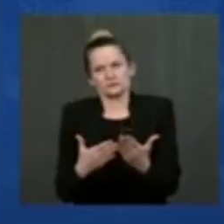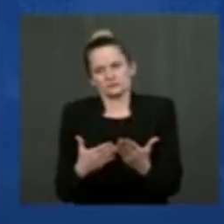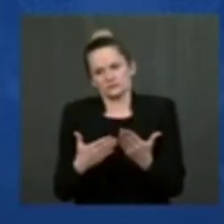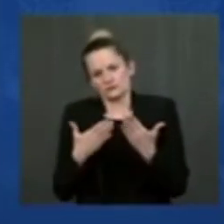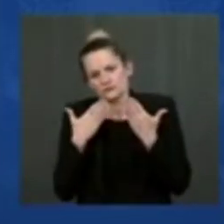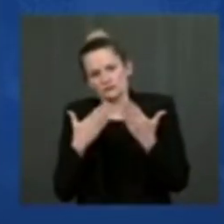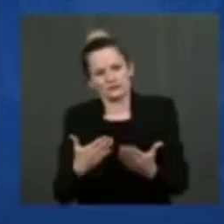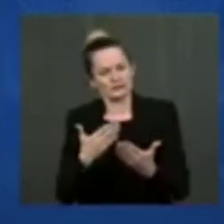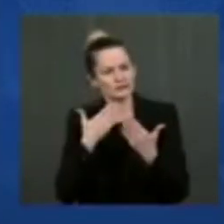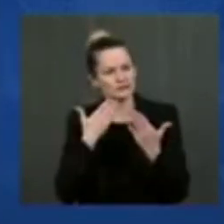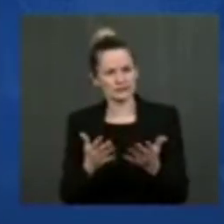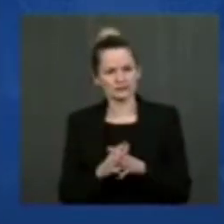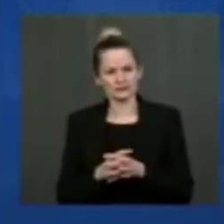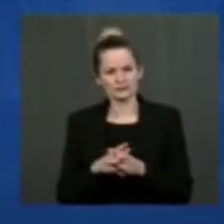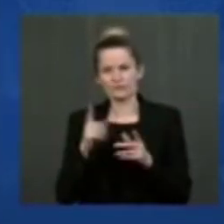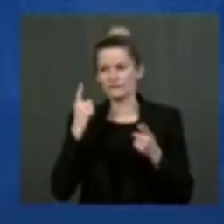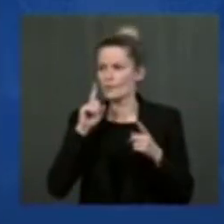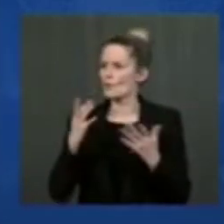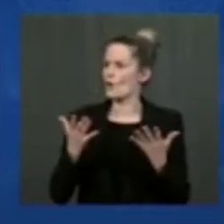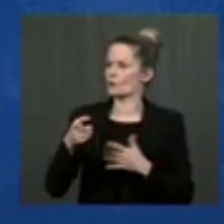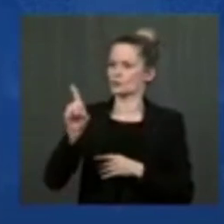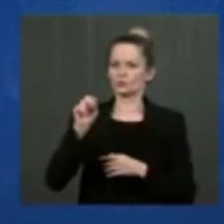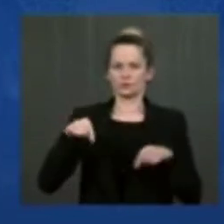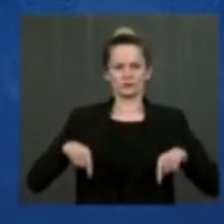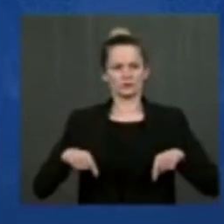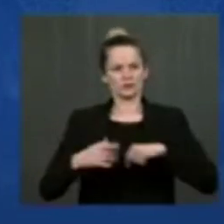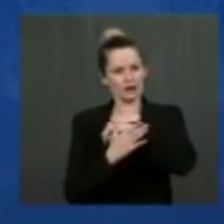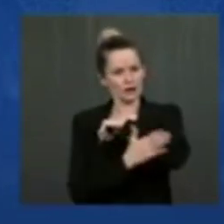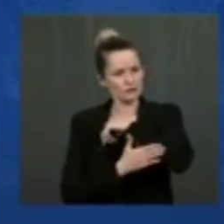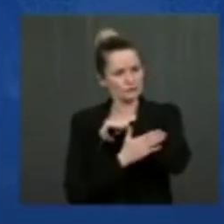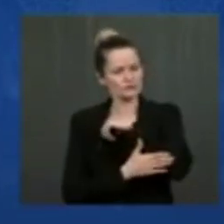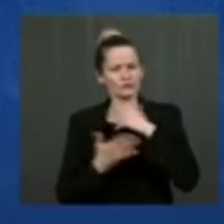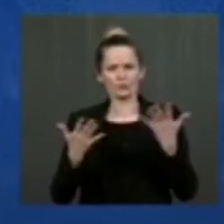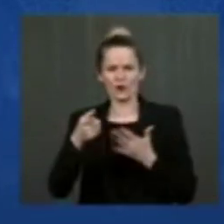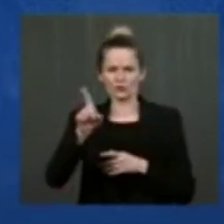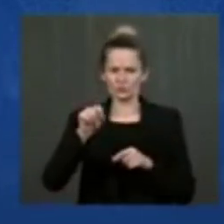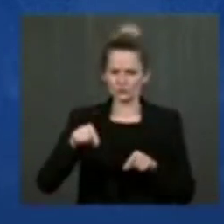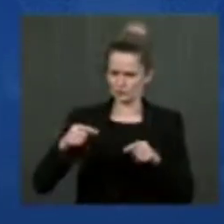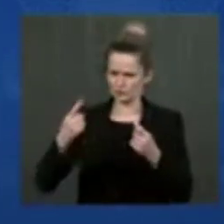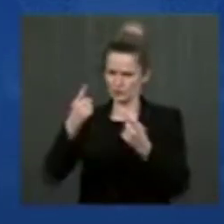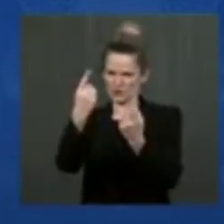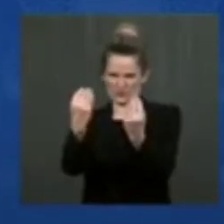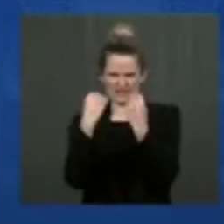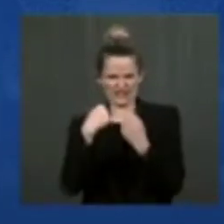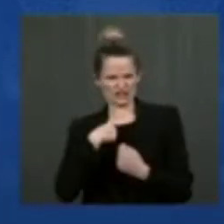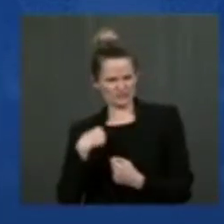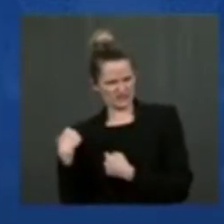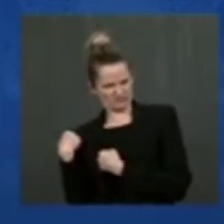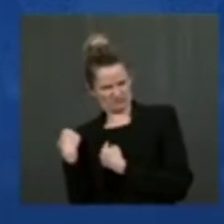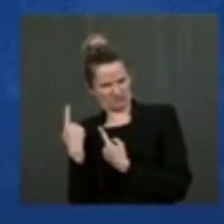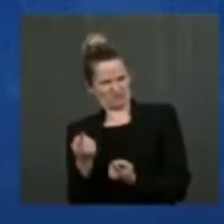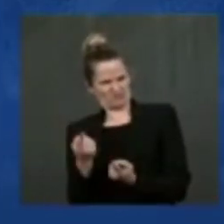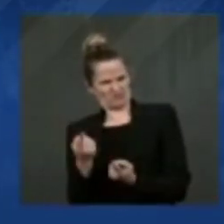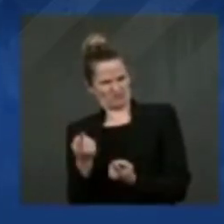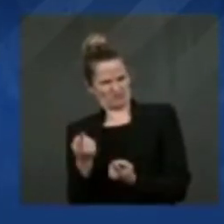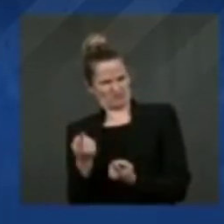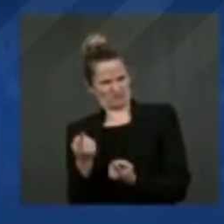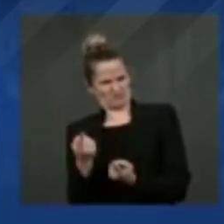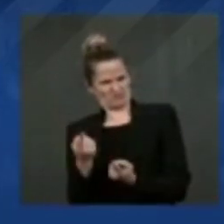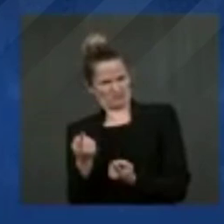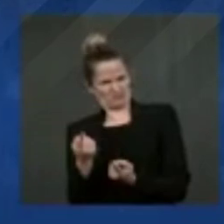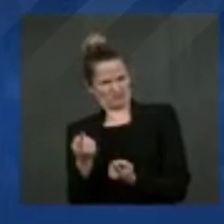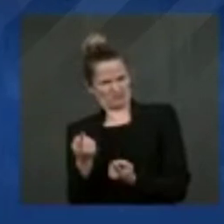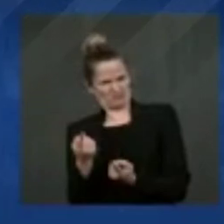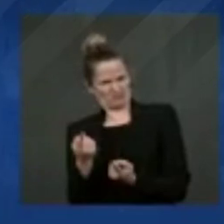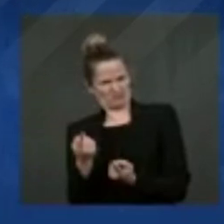And what you've done for me over my career. You've educated me, you brought me along, and